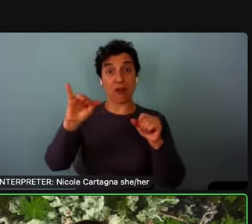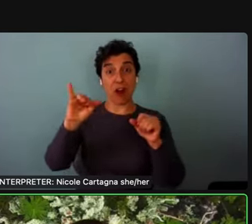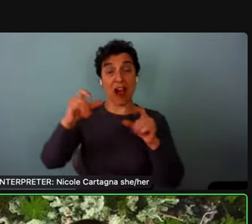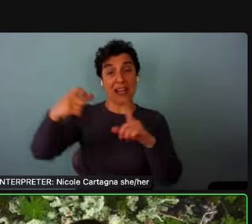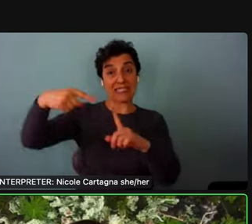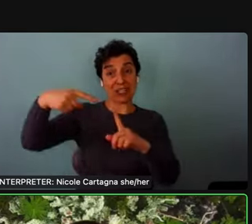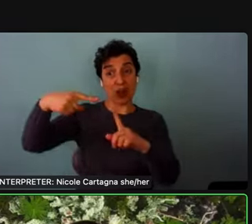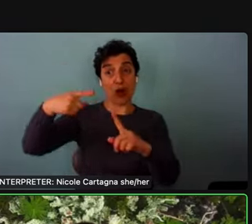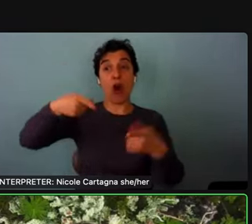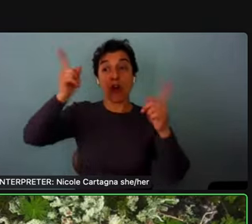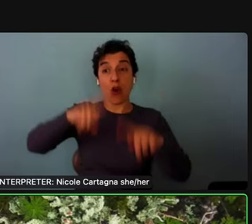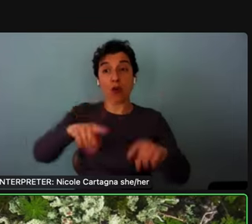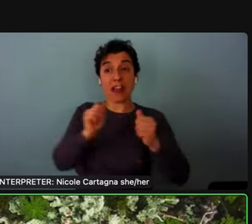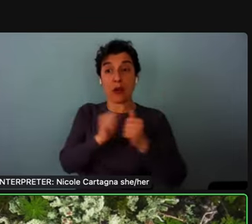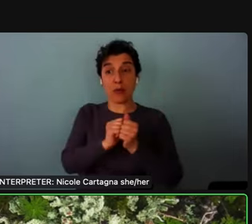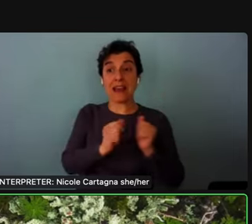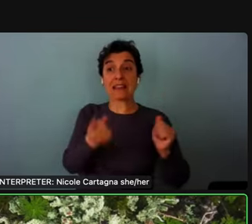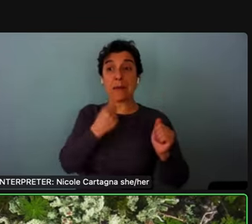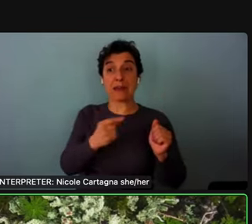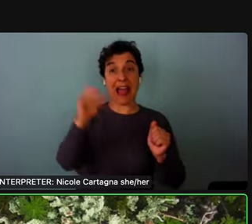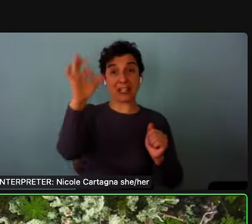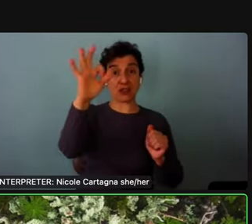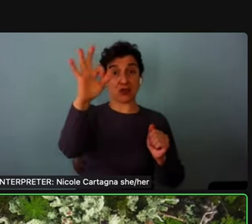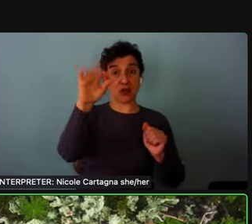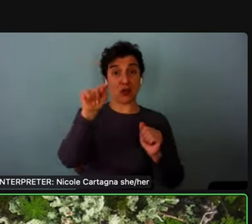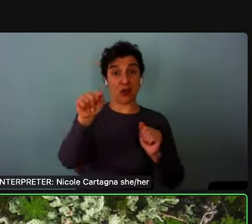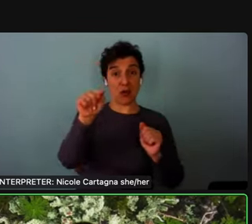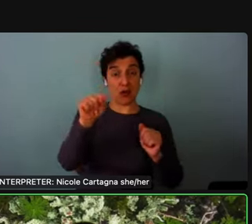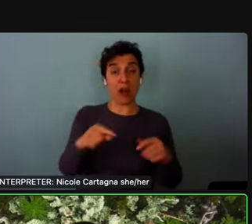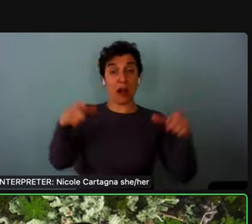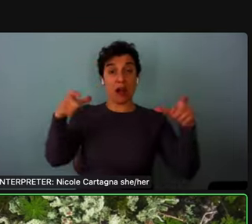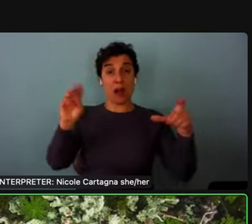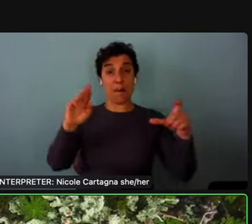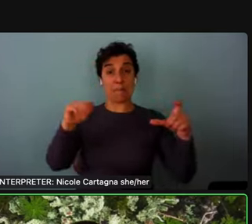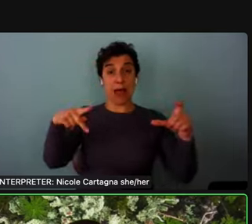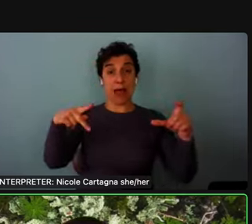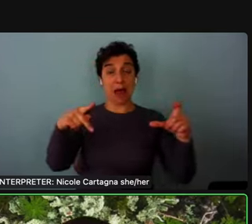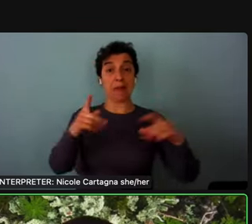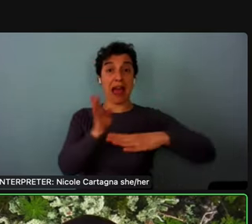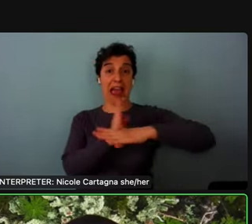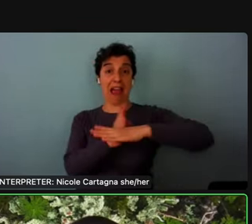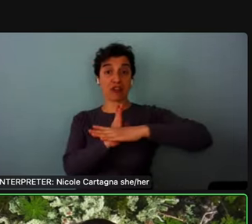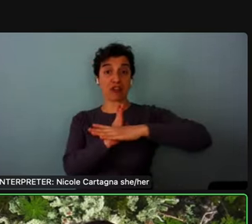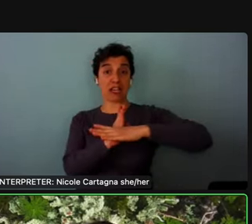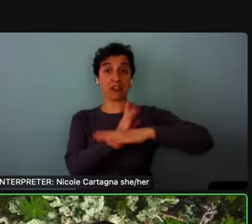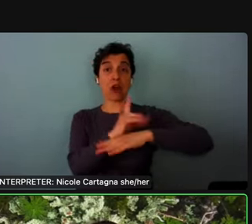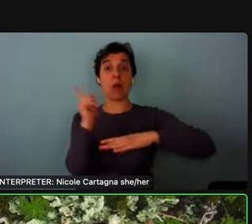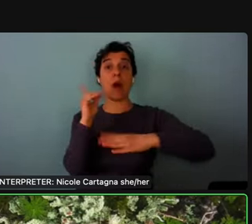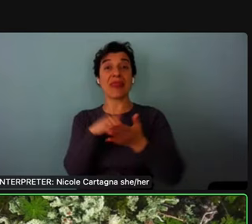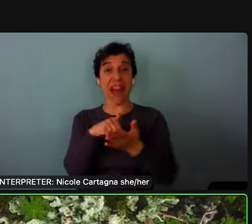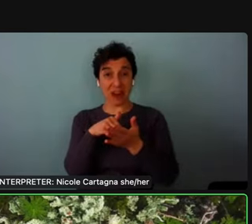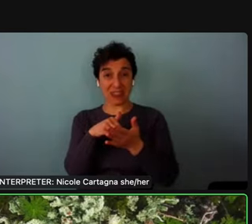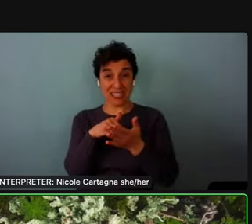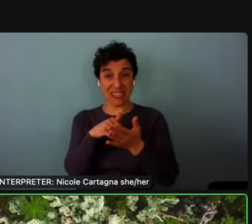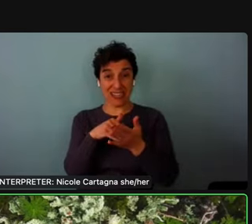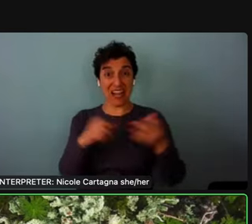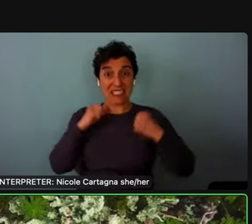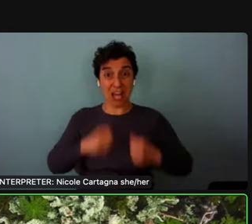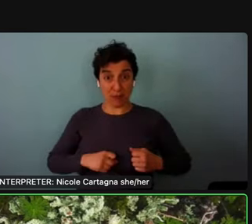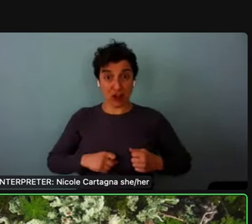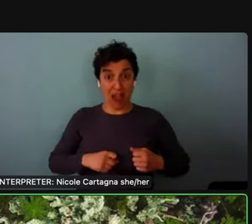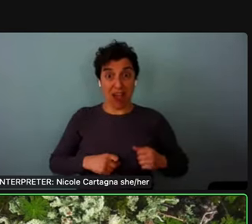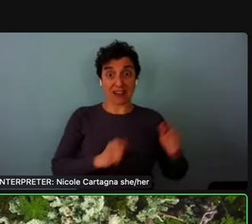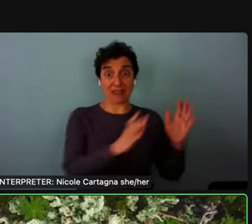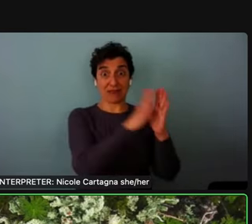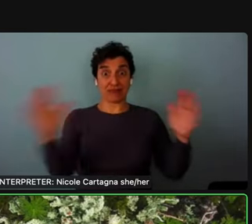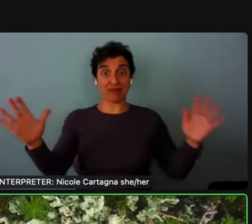black circle. So this map was obtained by averaging across 1,000 subjects. And when I started this video, you see that the